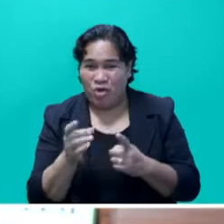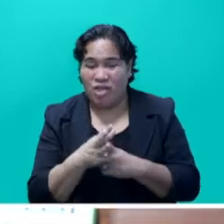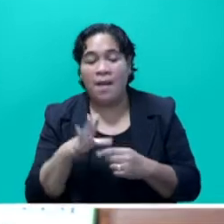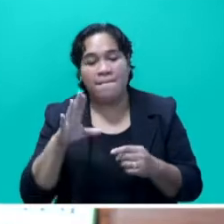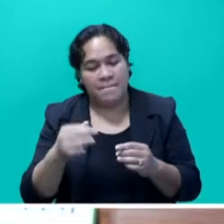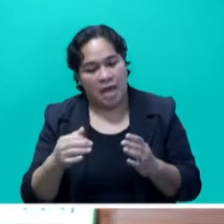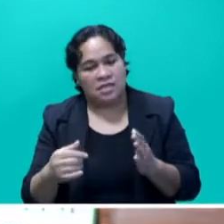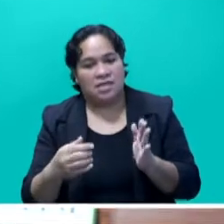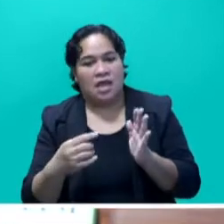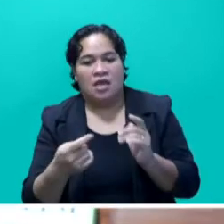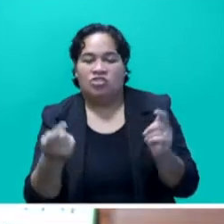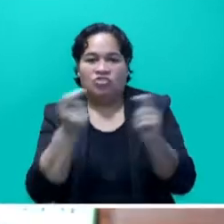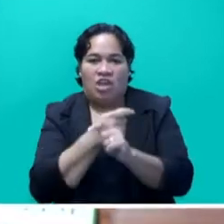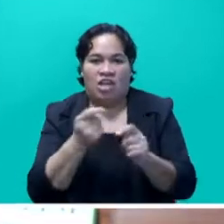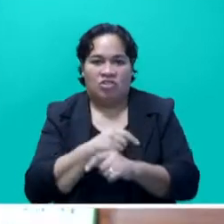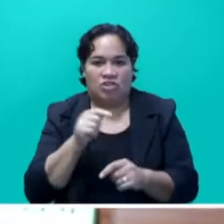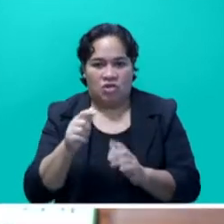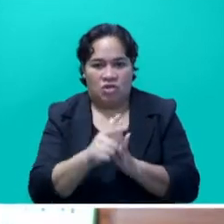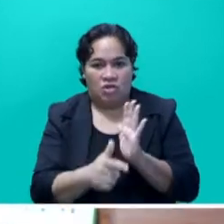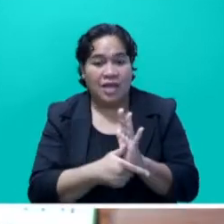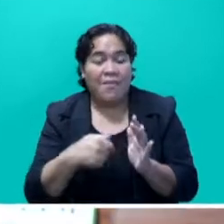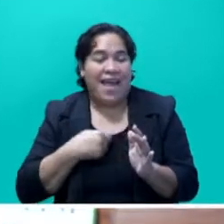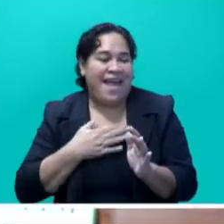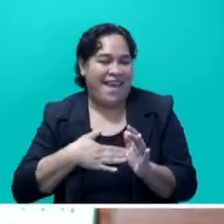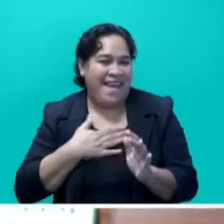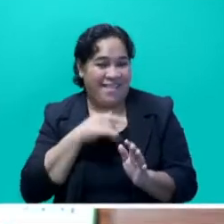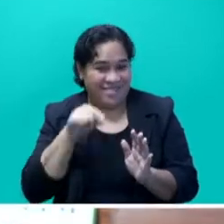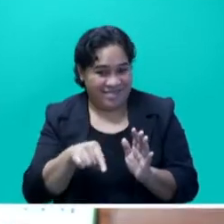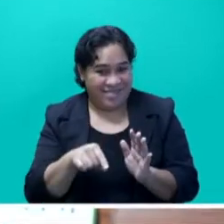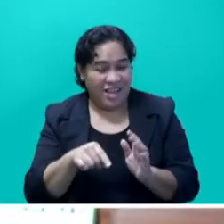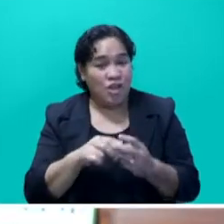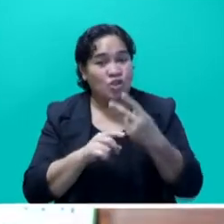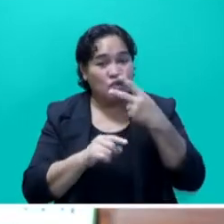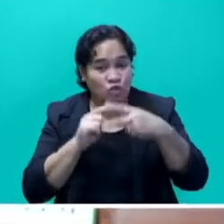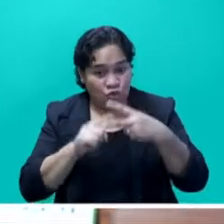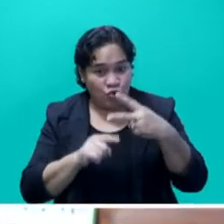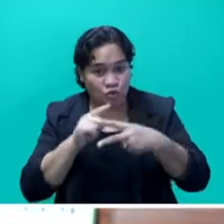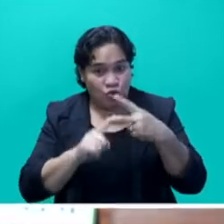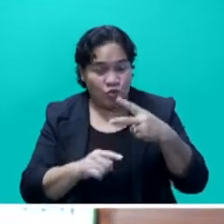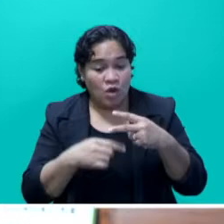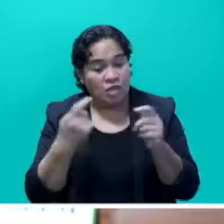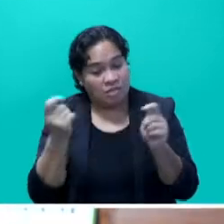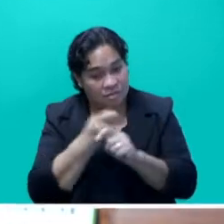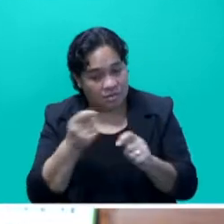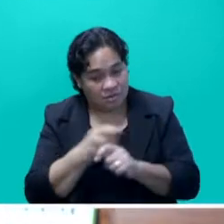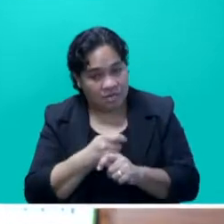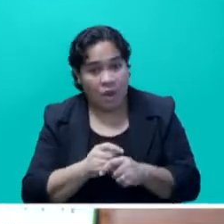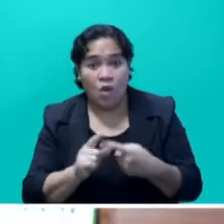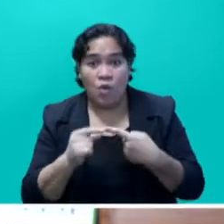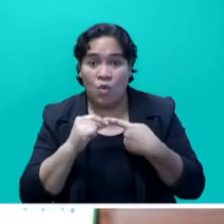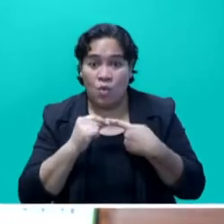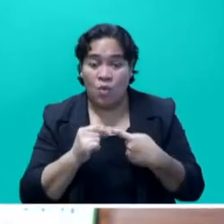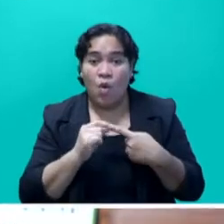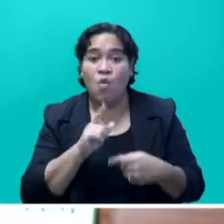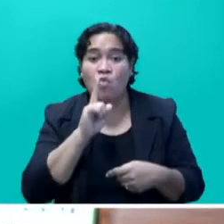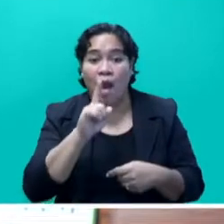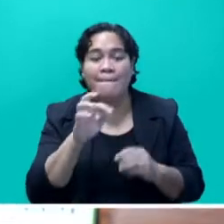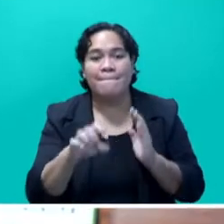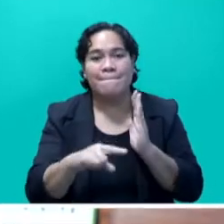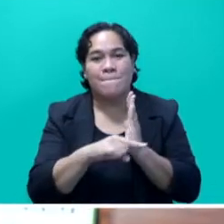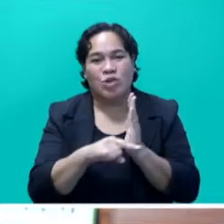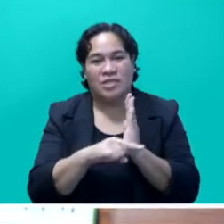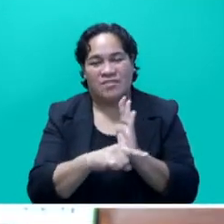why. There are two amendments that I really liked about this legislation, the amendment that is being proposed. One is the positive